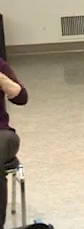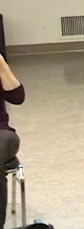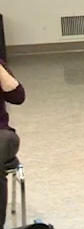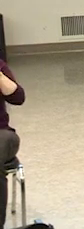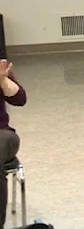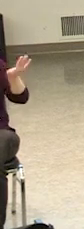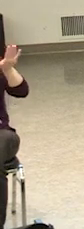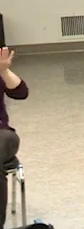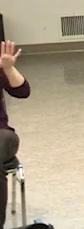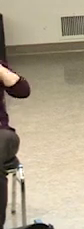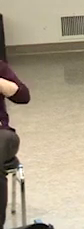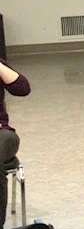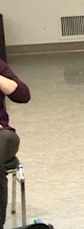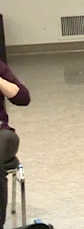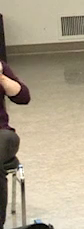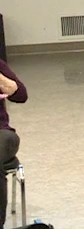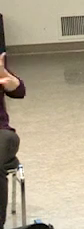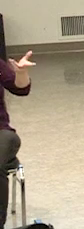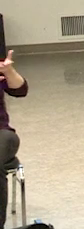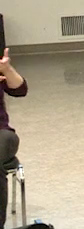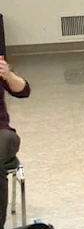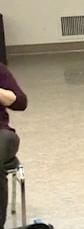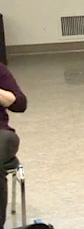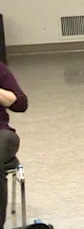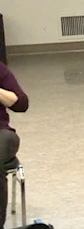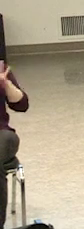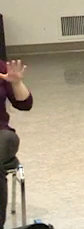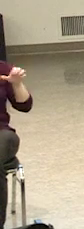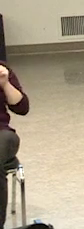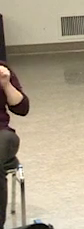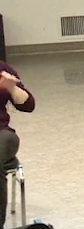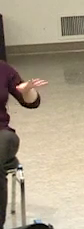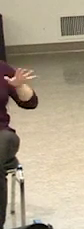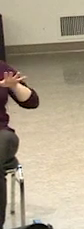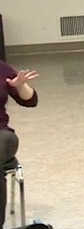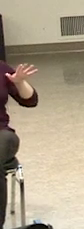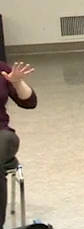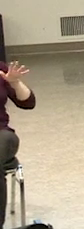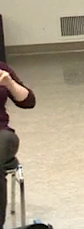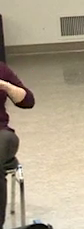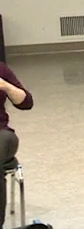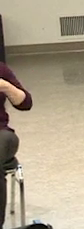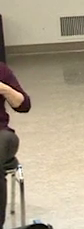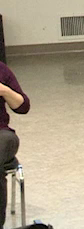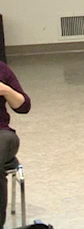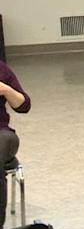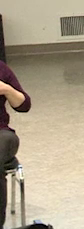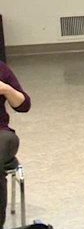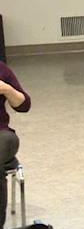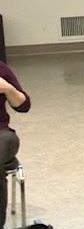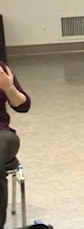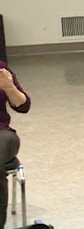folks to engage with me. And when the taking space is me also using that space also